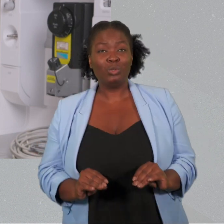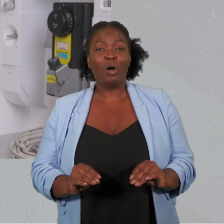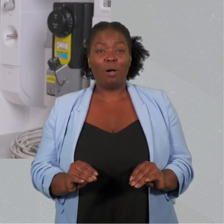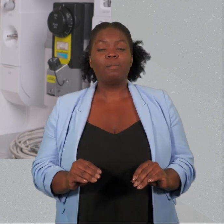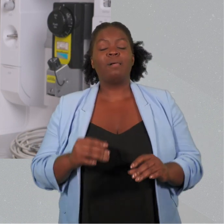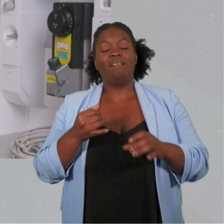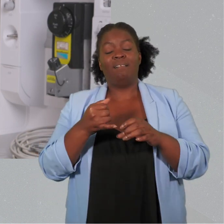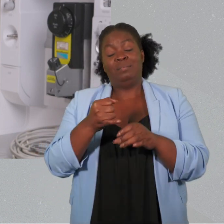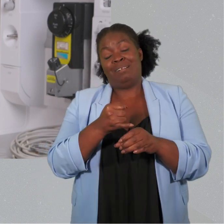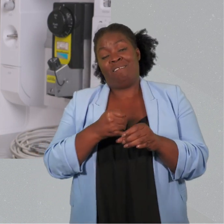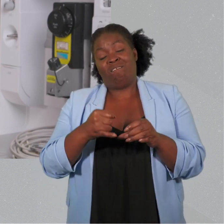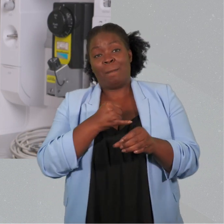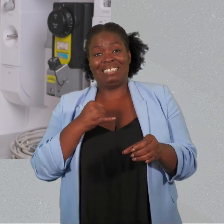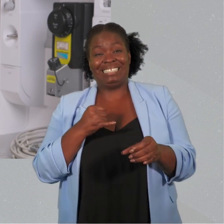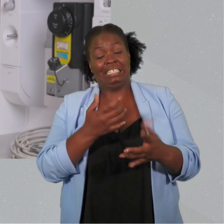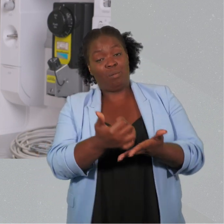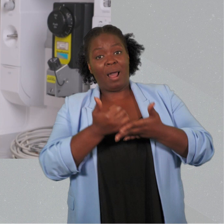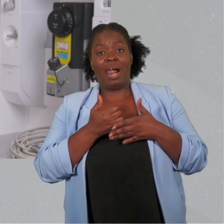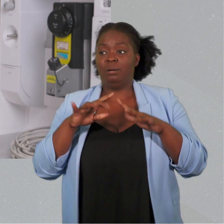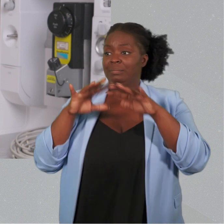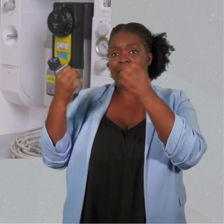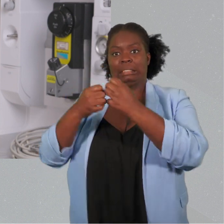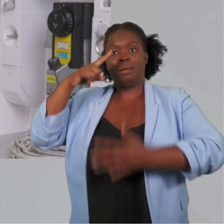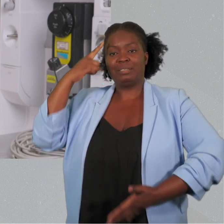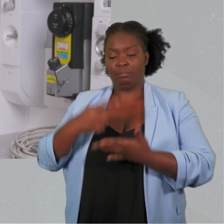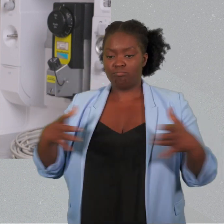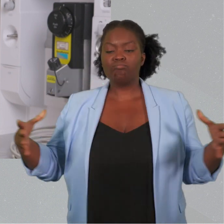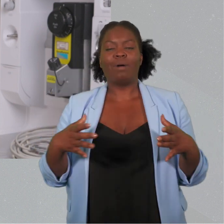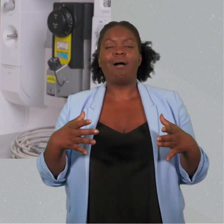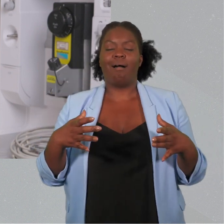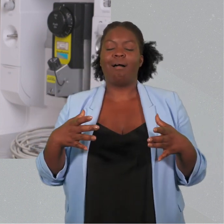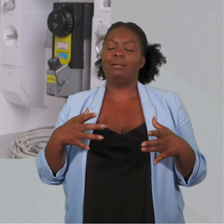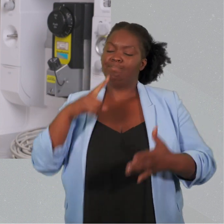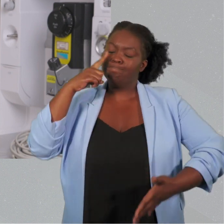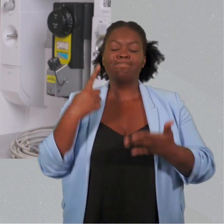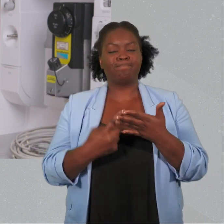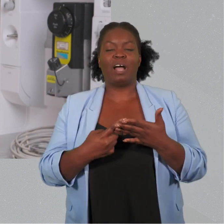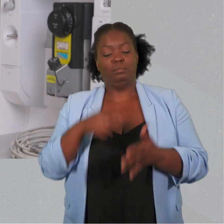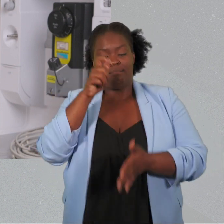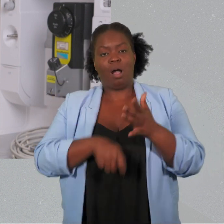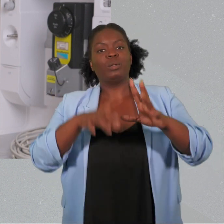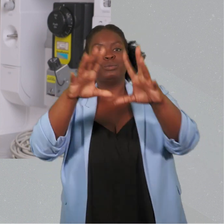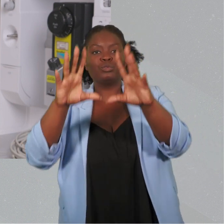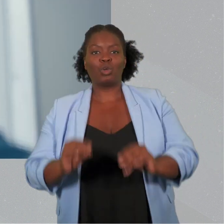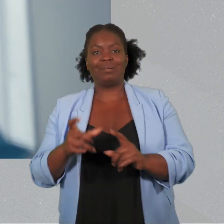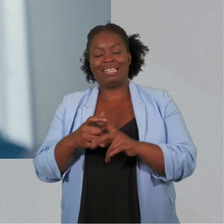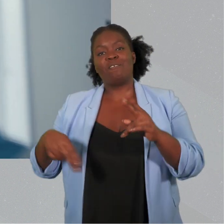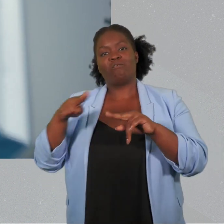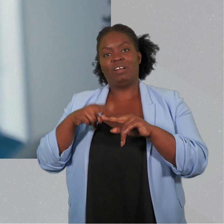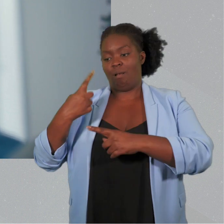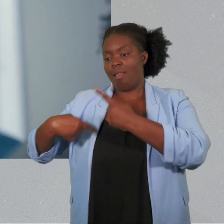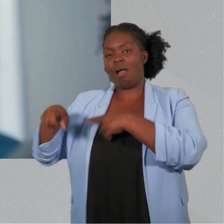with the help of pharmacy and the divisional team decision, we decided to stop procuring Desfloraine from last year.